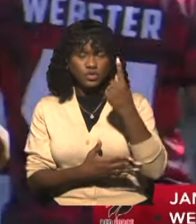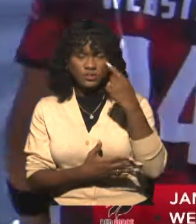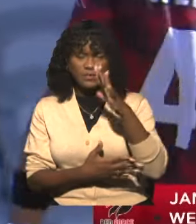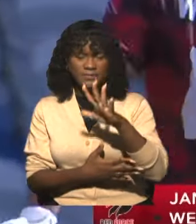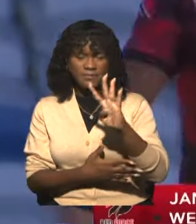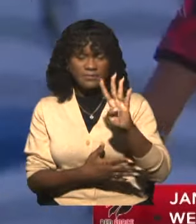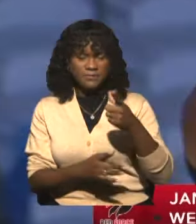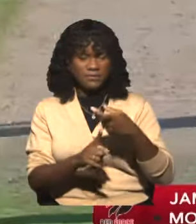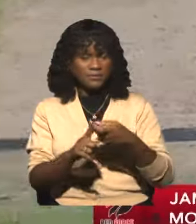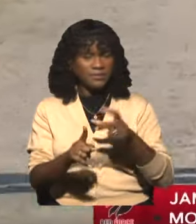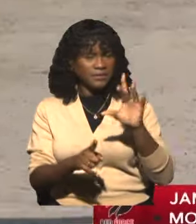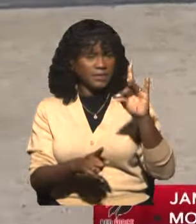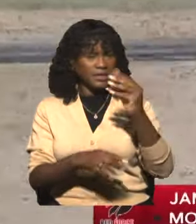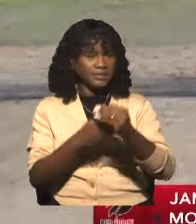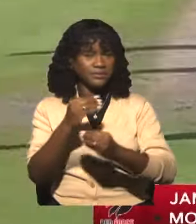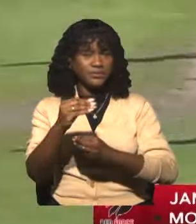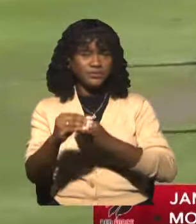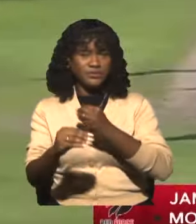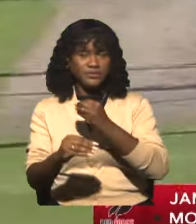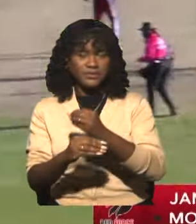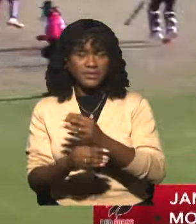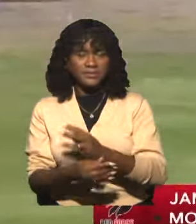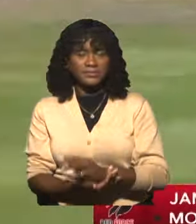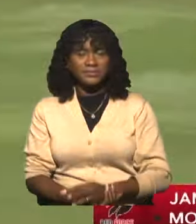8 overs.